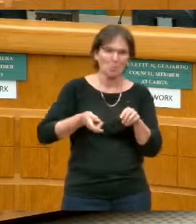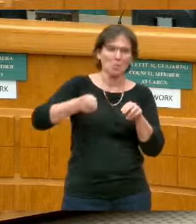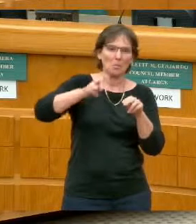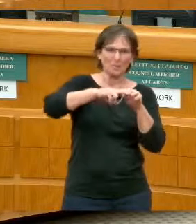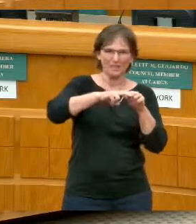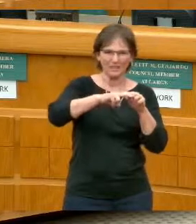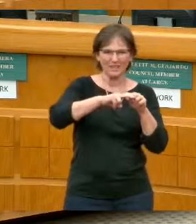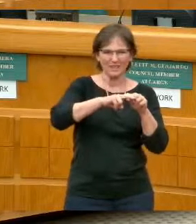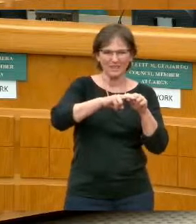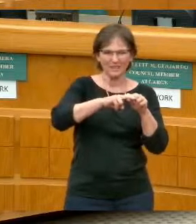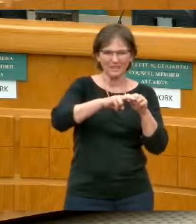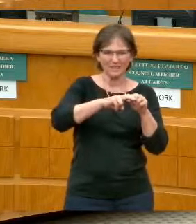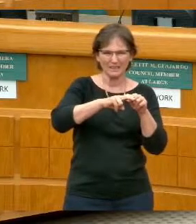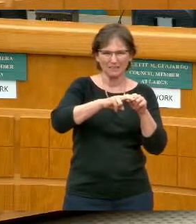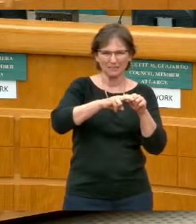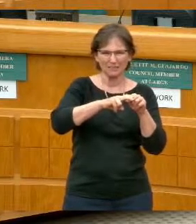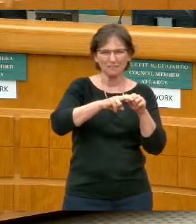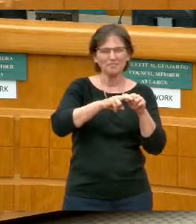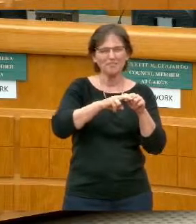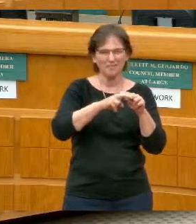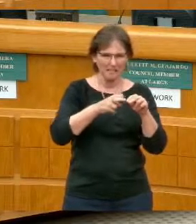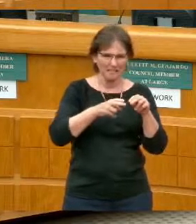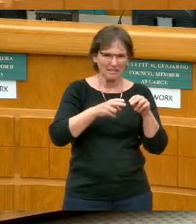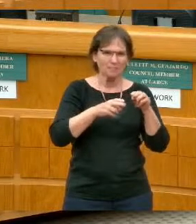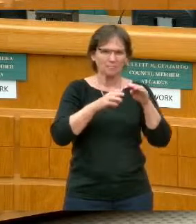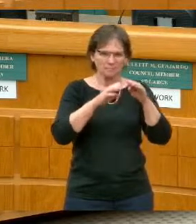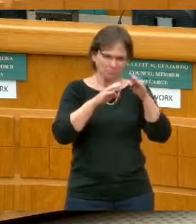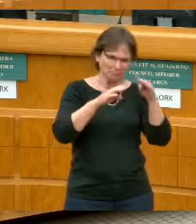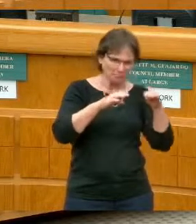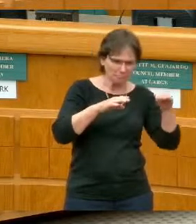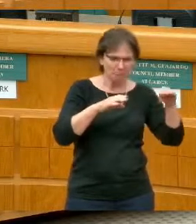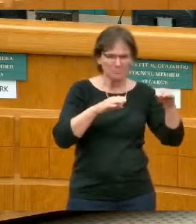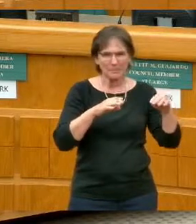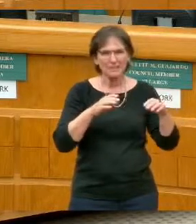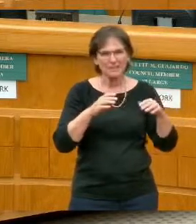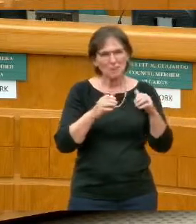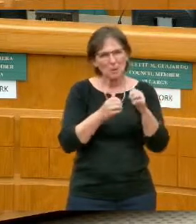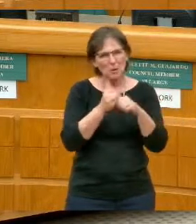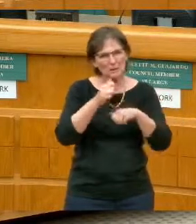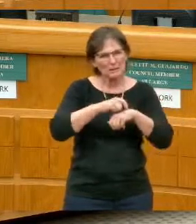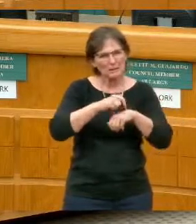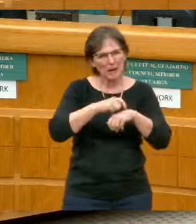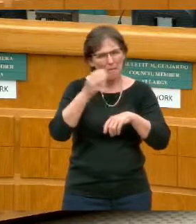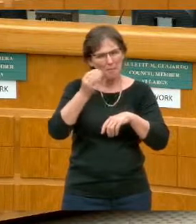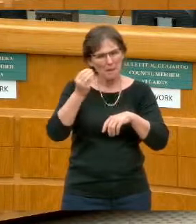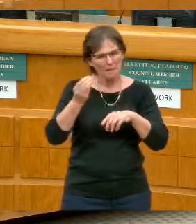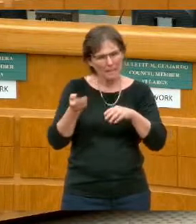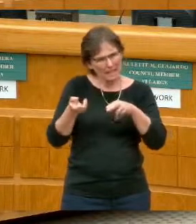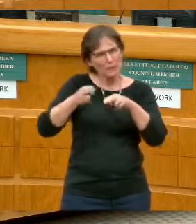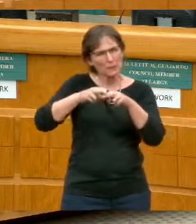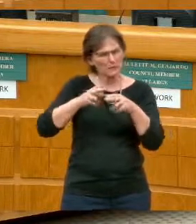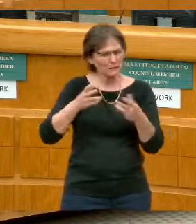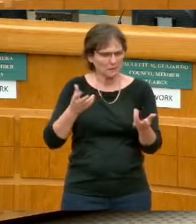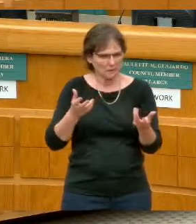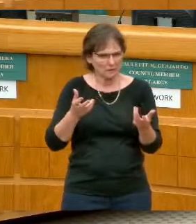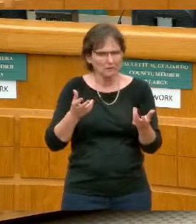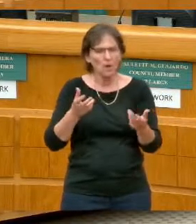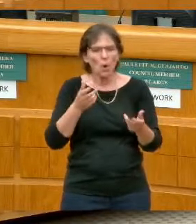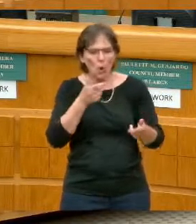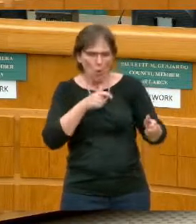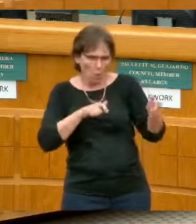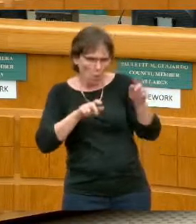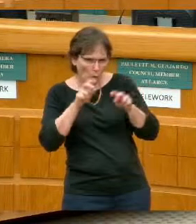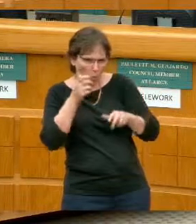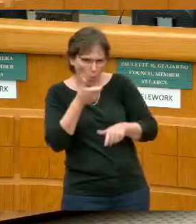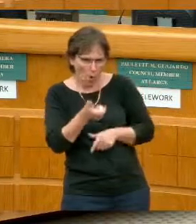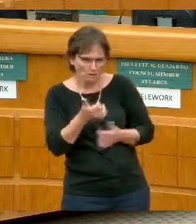37, 20, 31, and 25. So we're really watching these numbers closely as we go